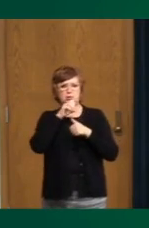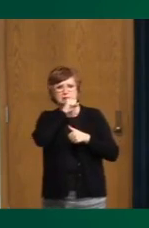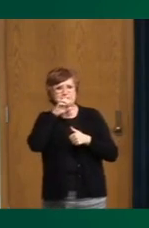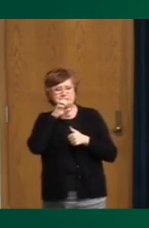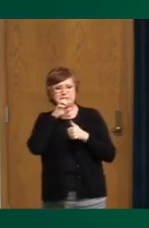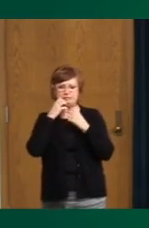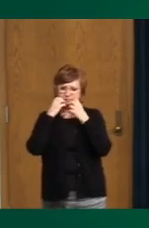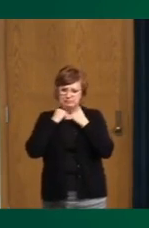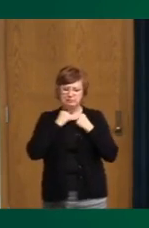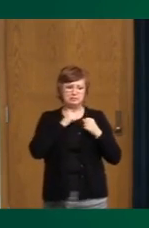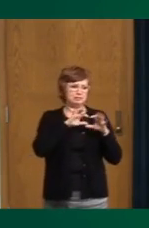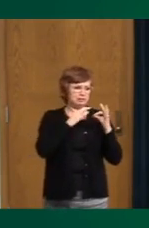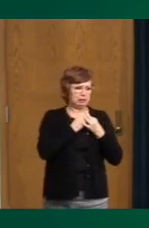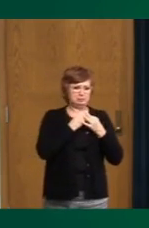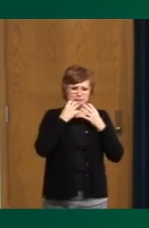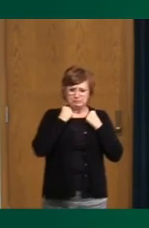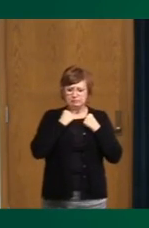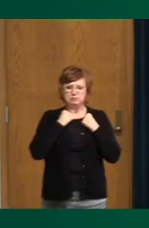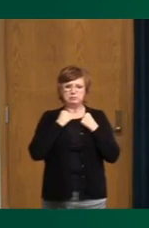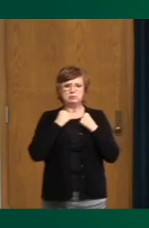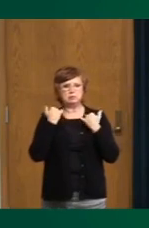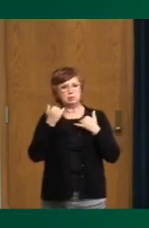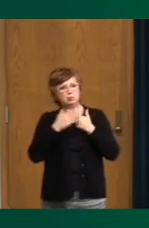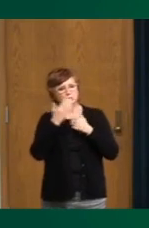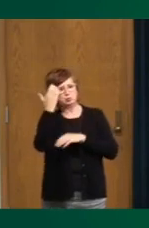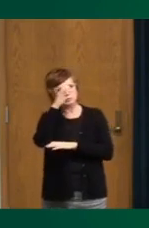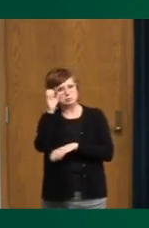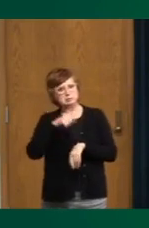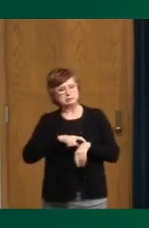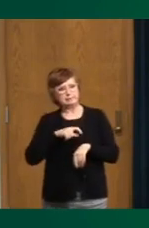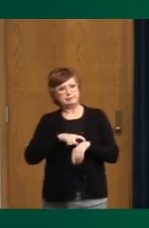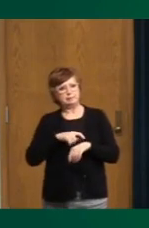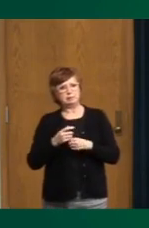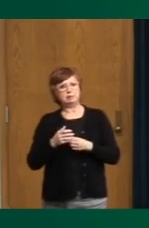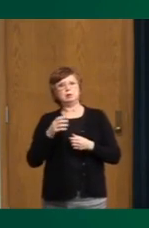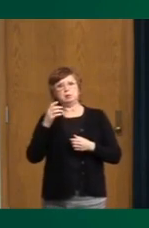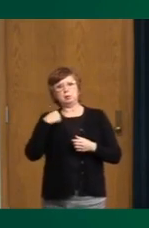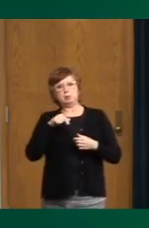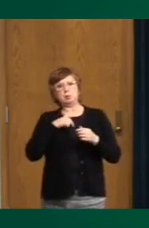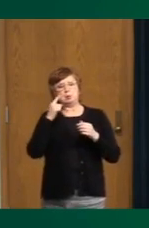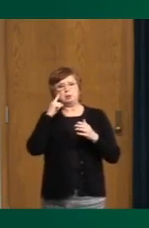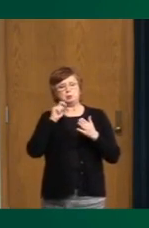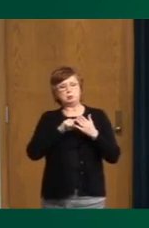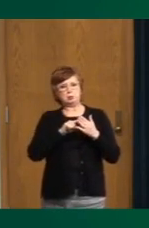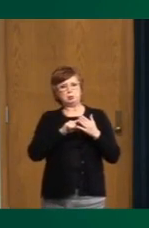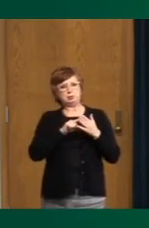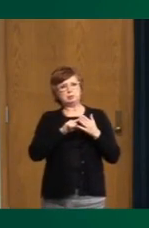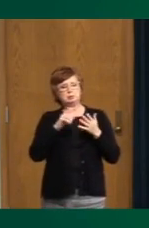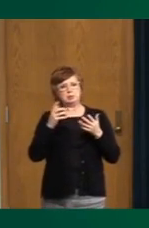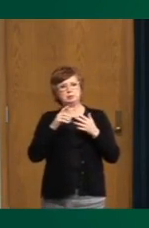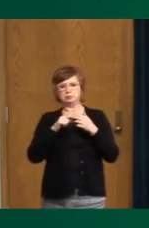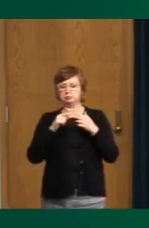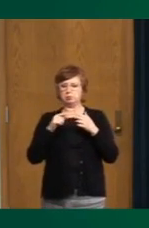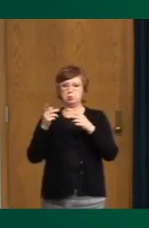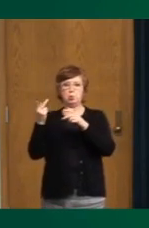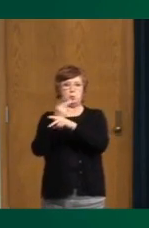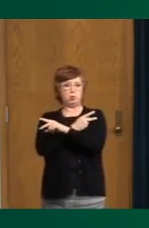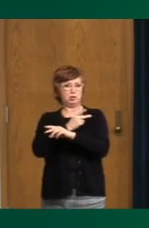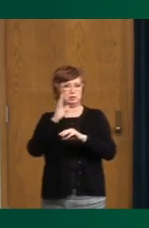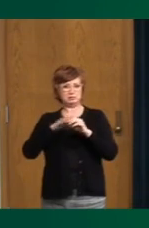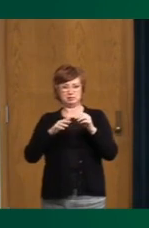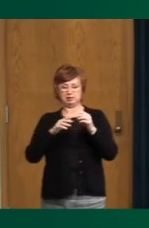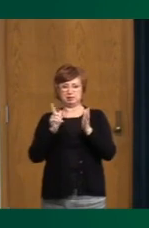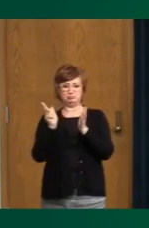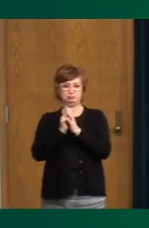enter this holiday time of year. But we also know there is one thing worse than not allowing visitors into our long-term